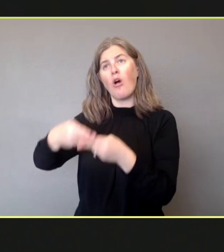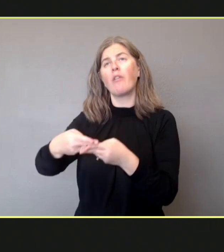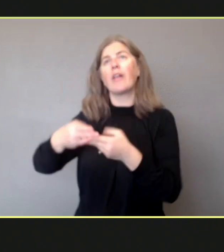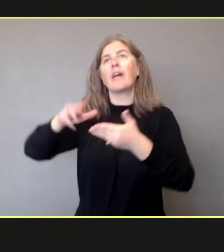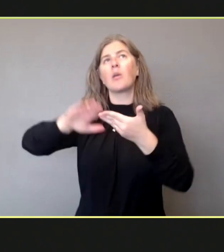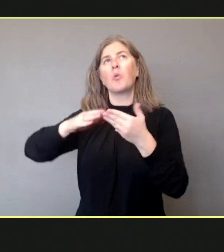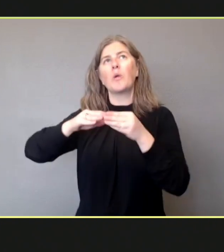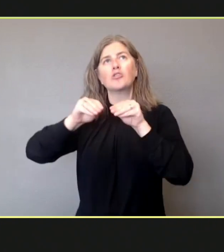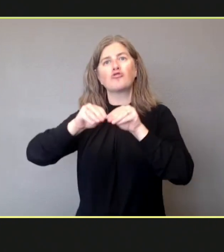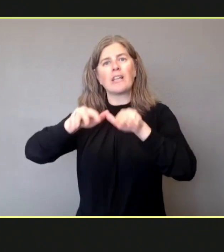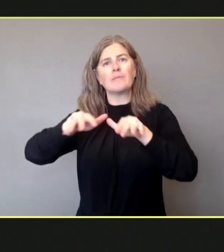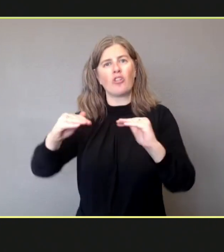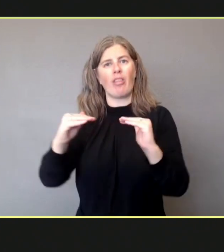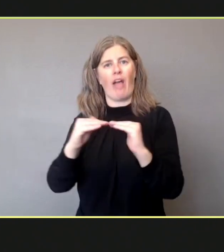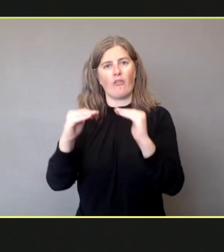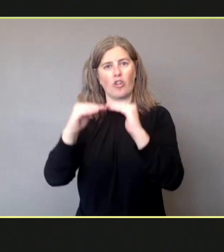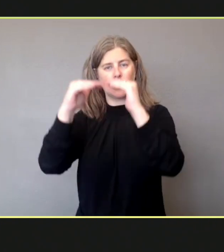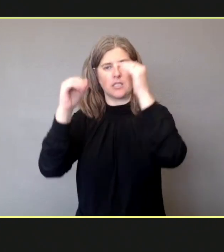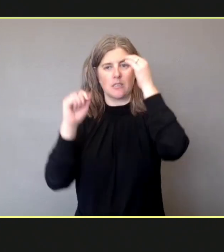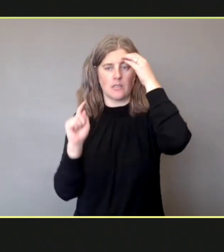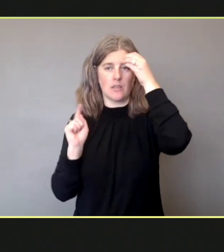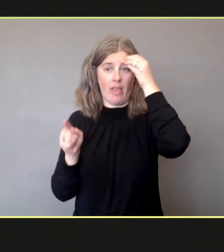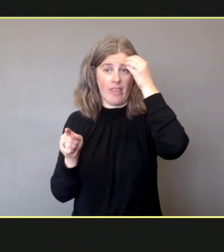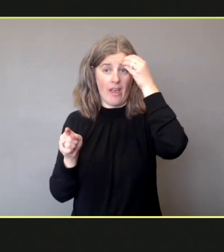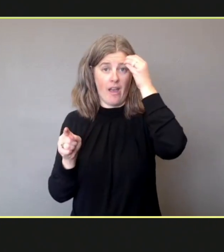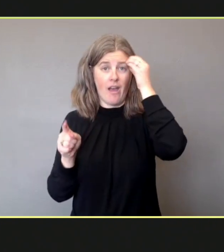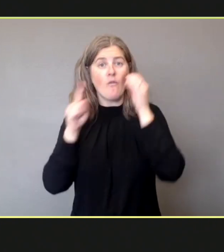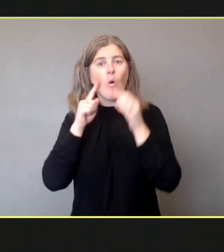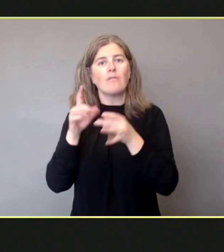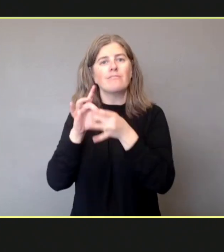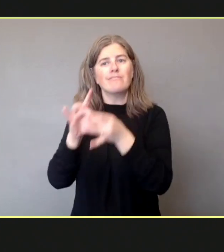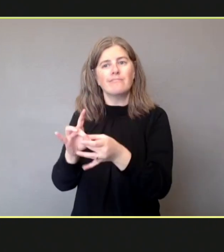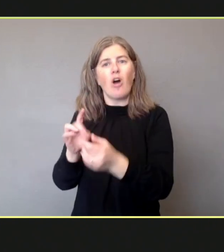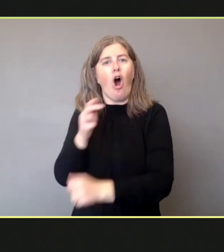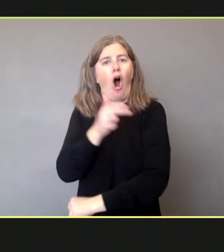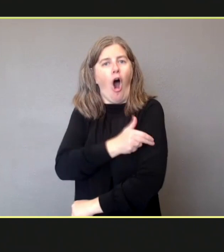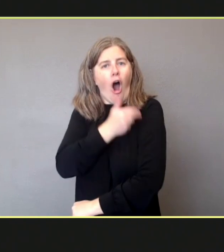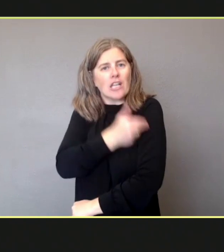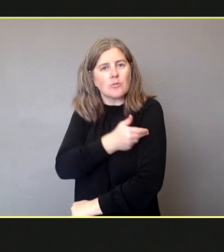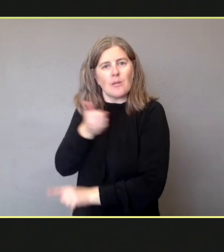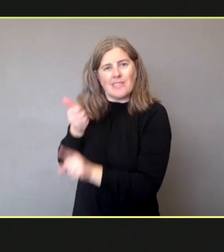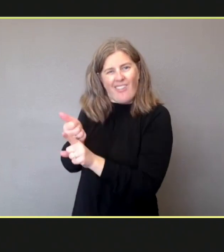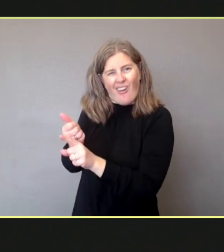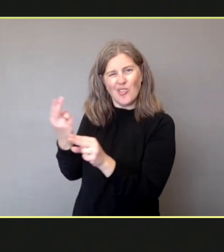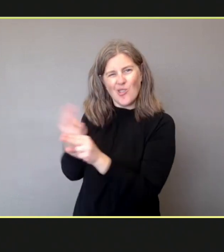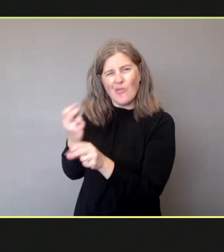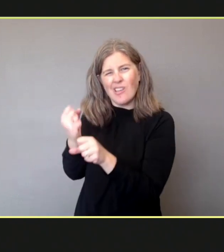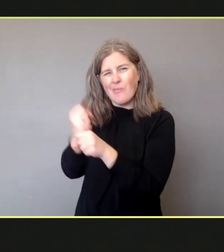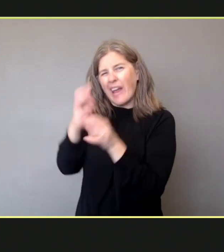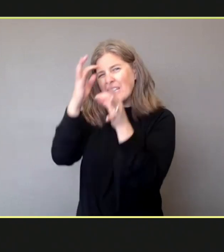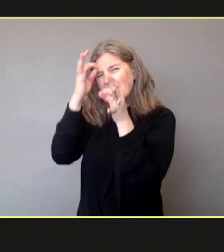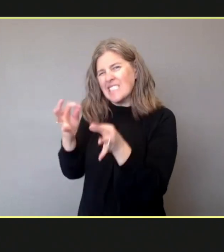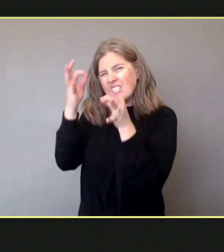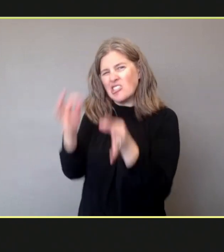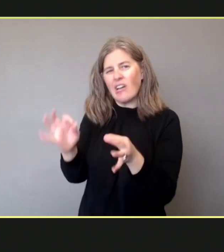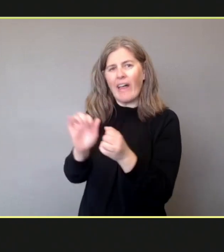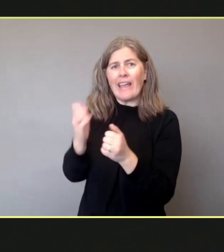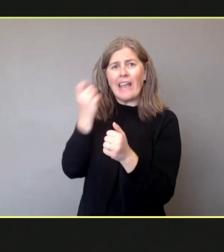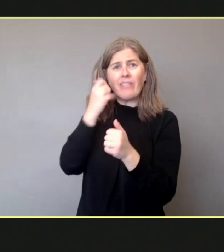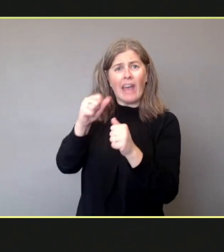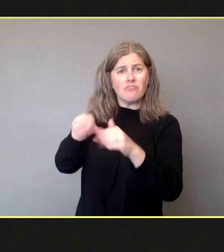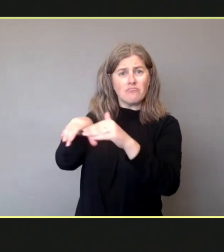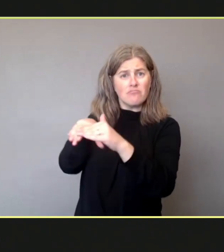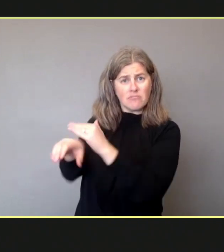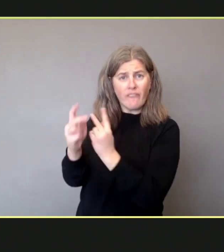transmission levels. And that's for hospitals to use to make decisions about things like visitors